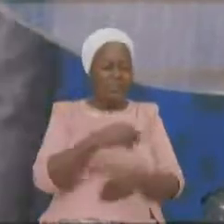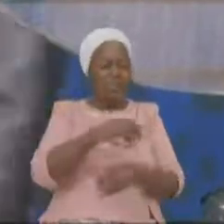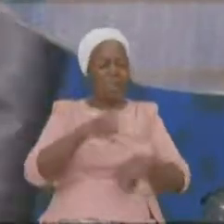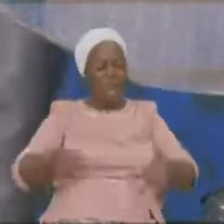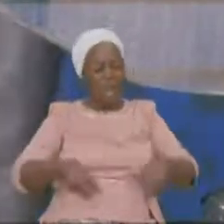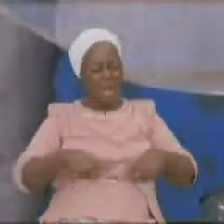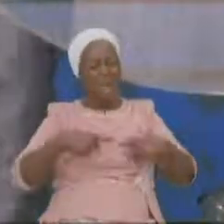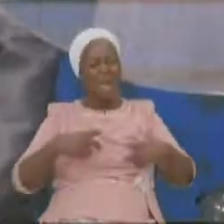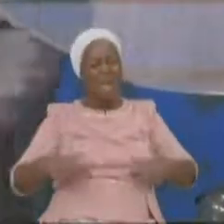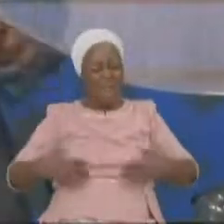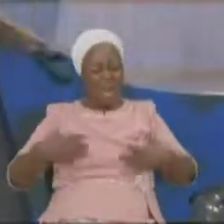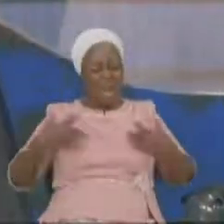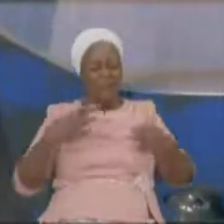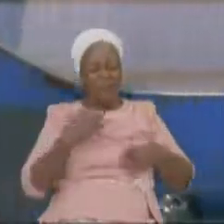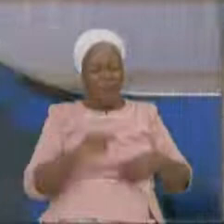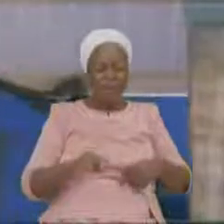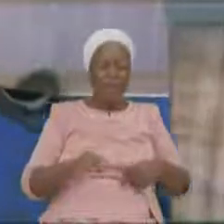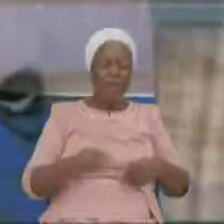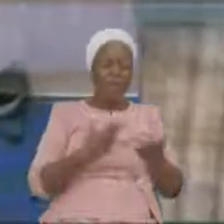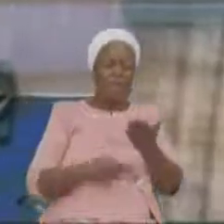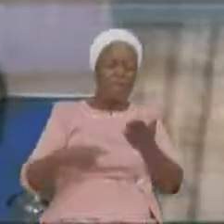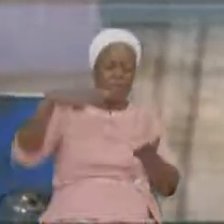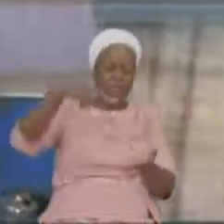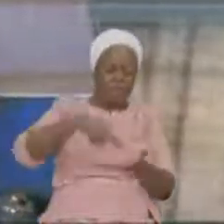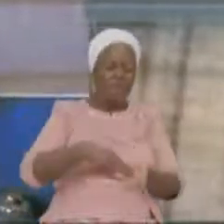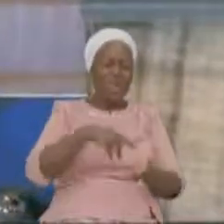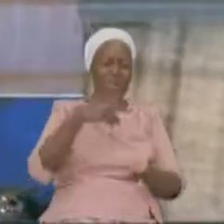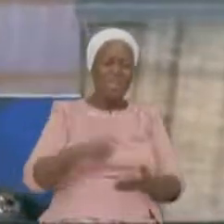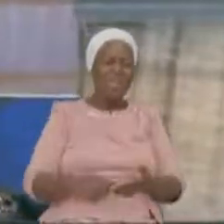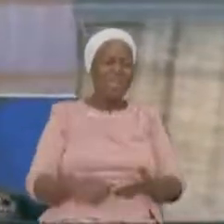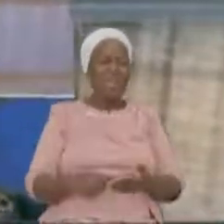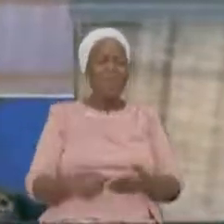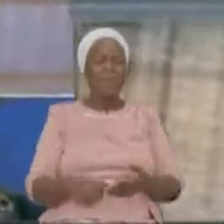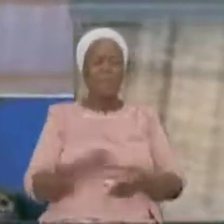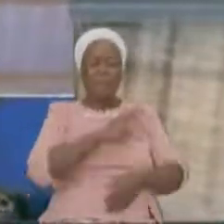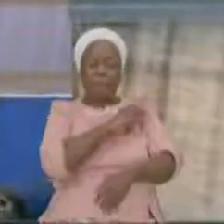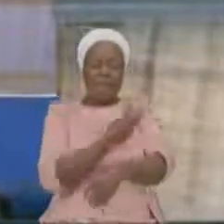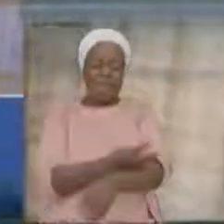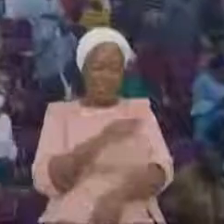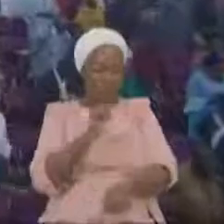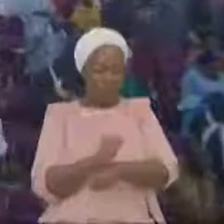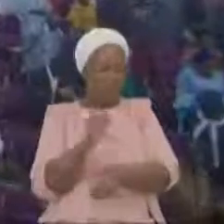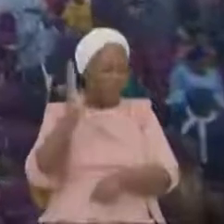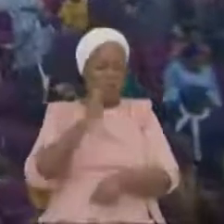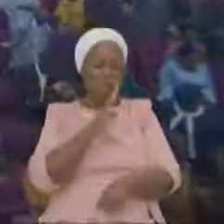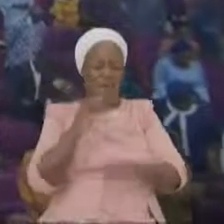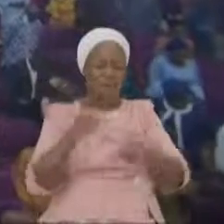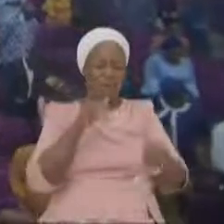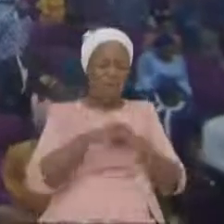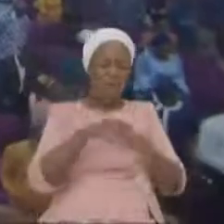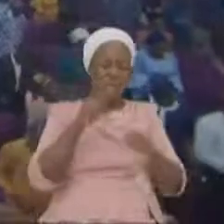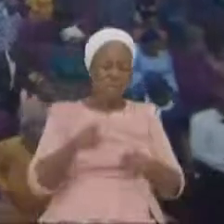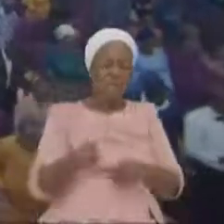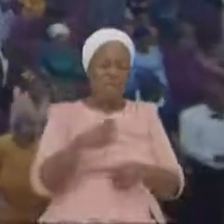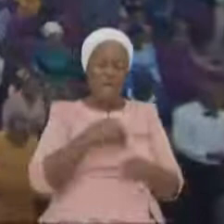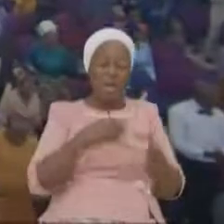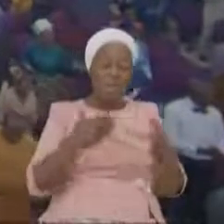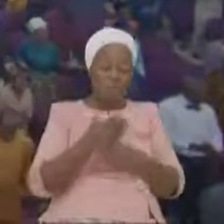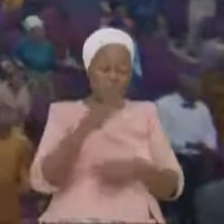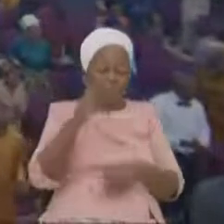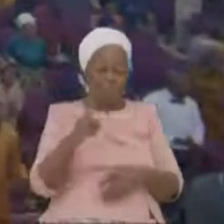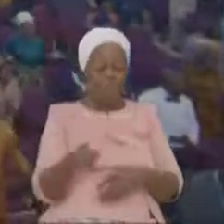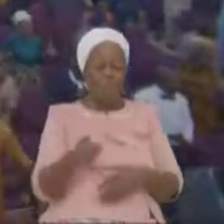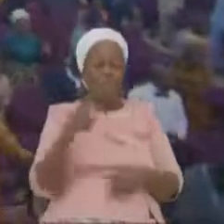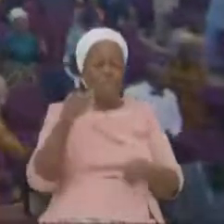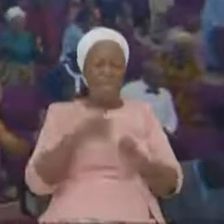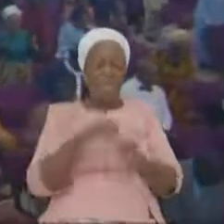of resurrection. The mighty works will be done in you and through you,